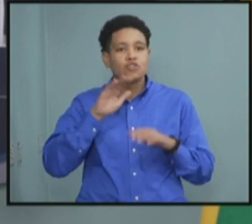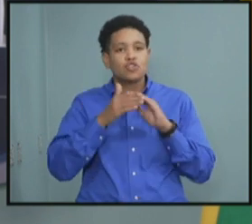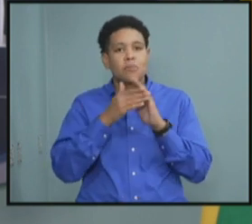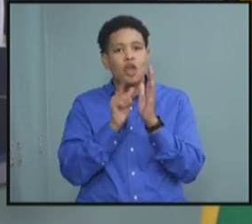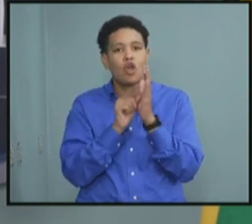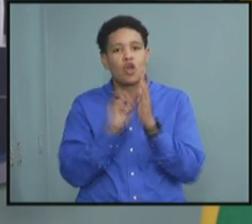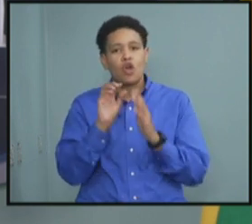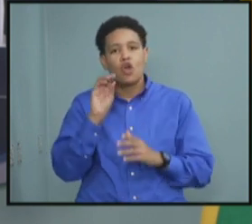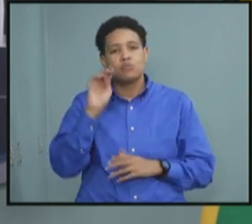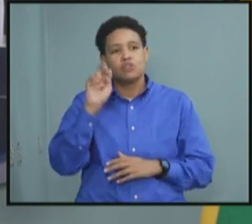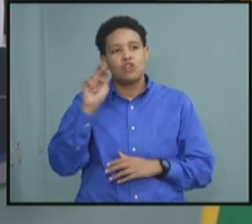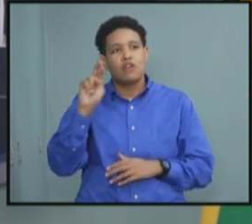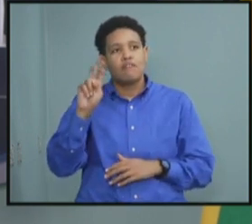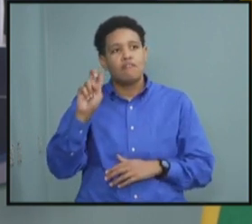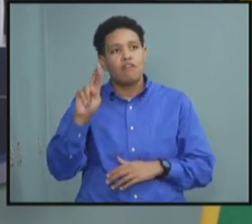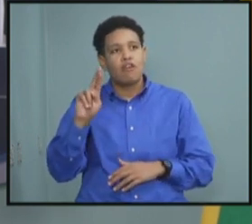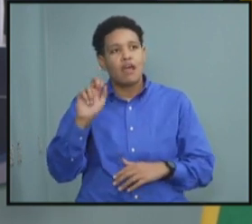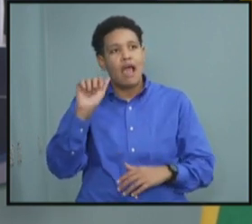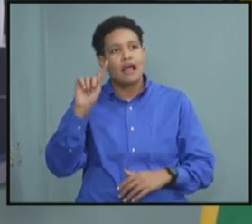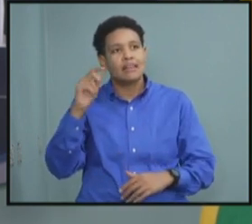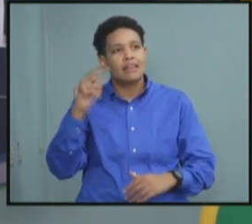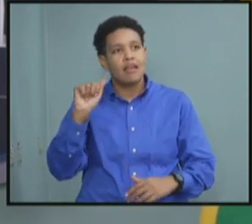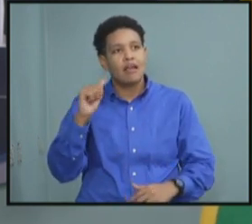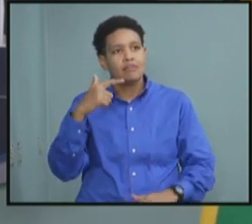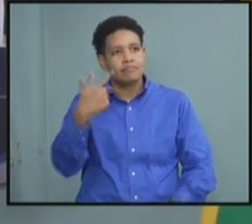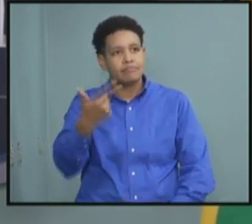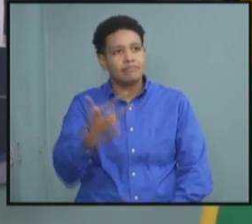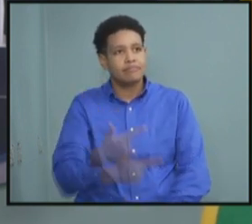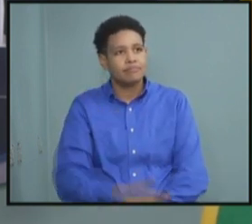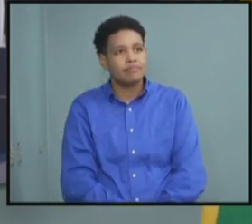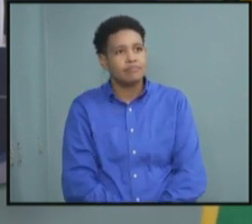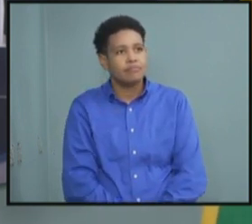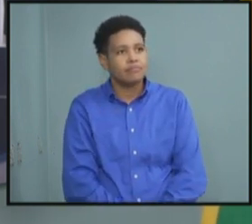Observer. Althea?